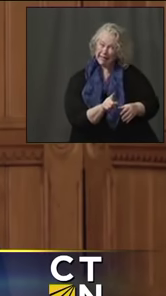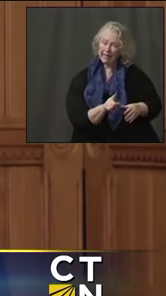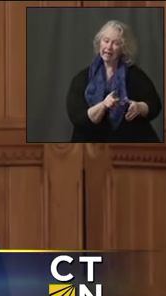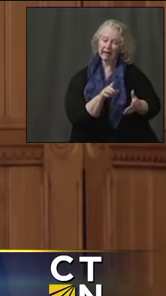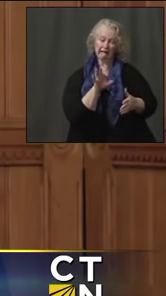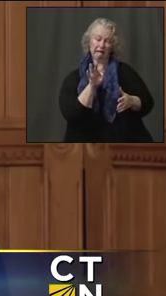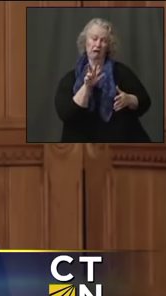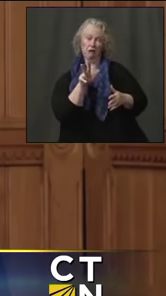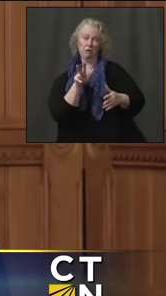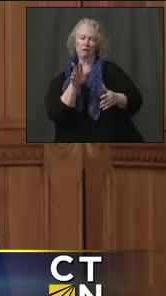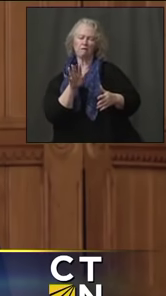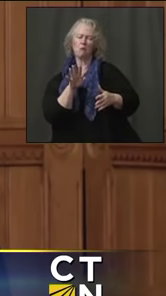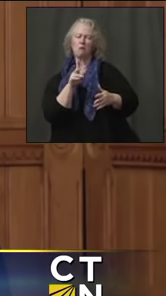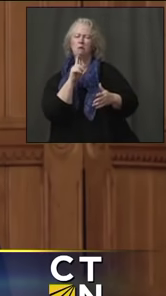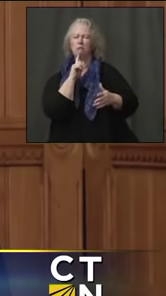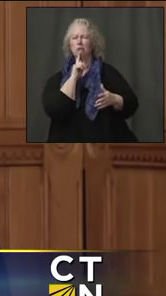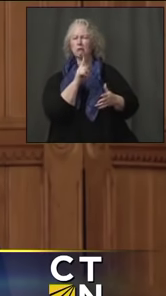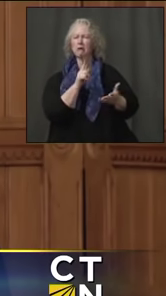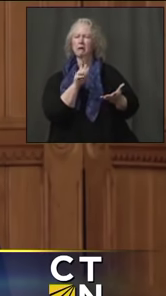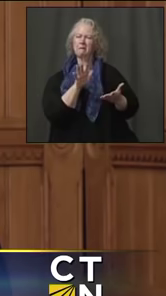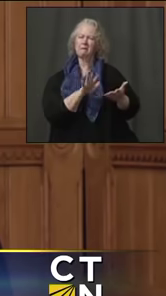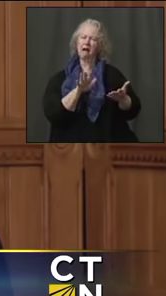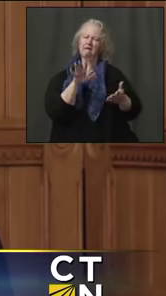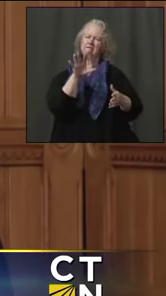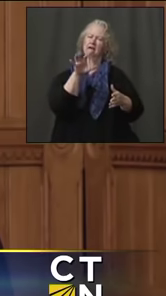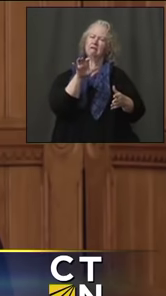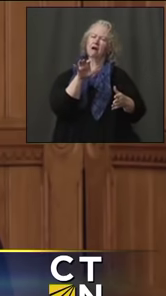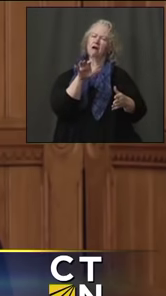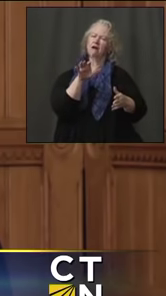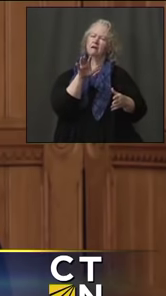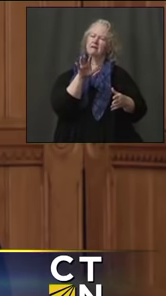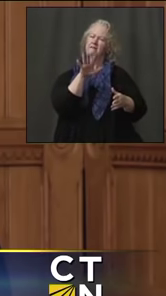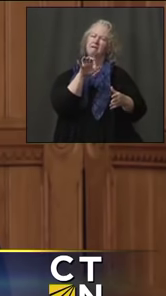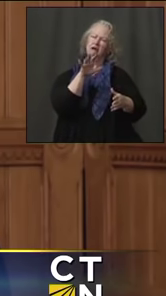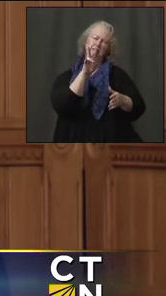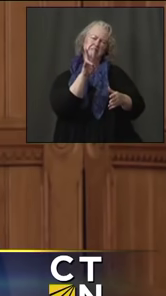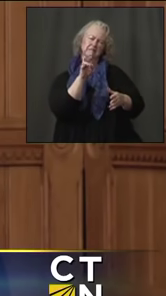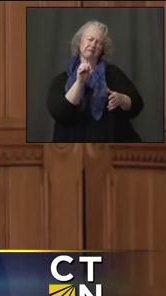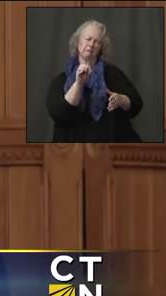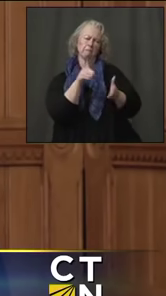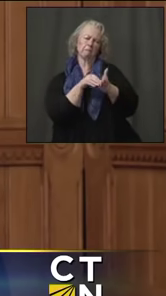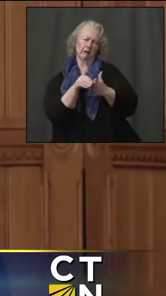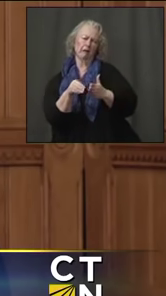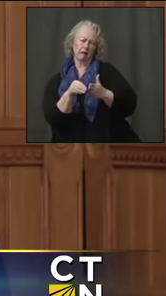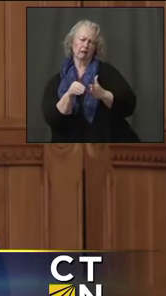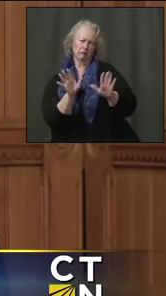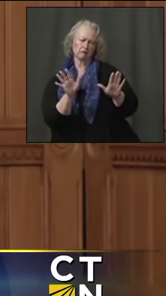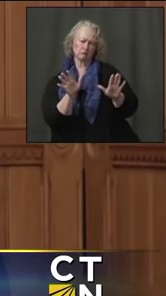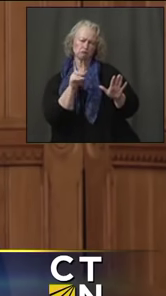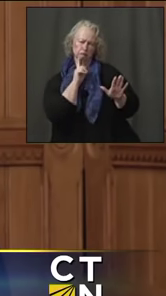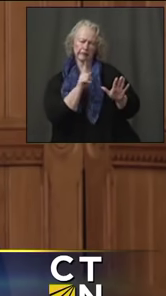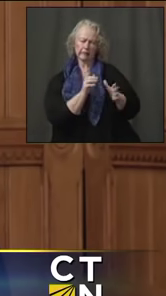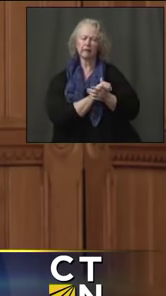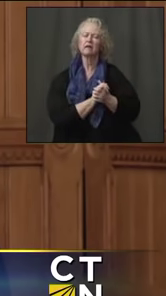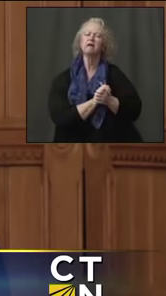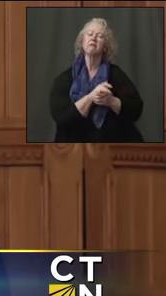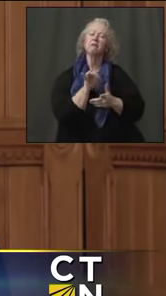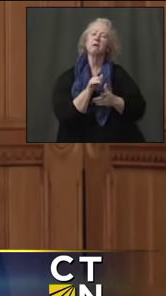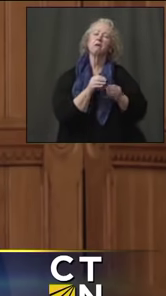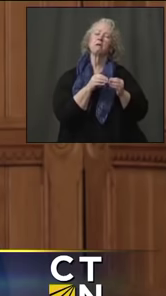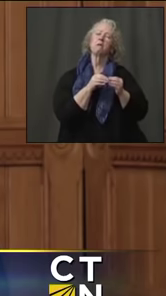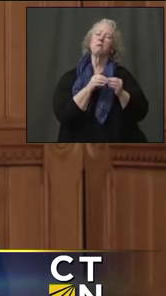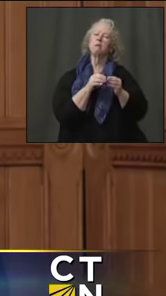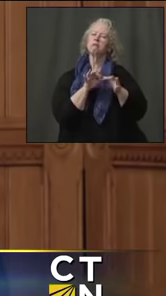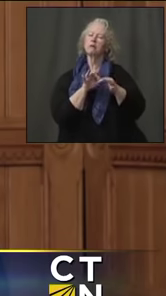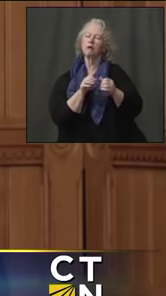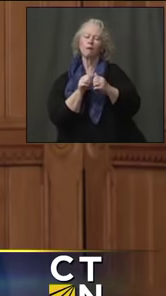of revenue shortfall in fiscal 20 is about $570 million. And that's primarily in the areas of lower personal